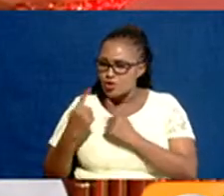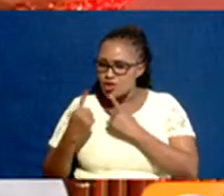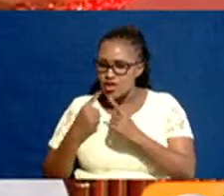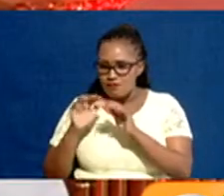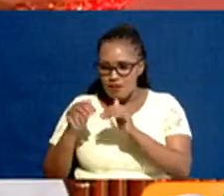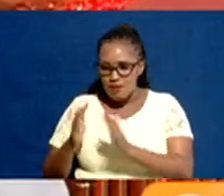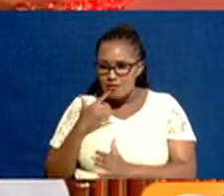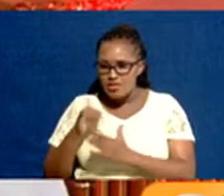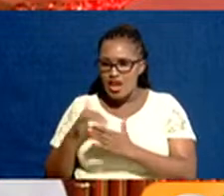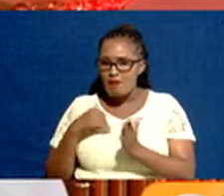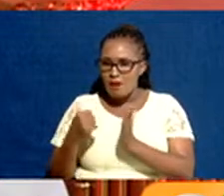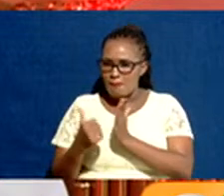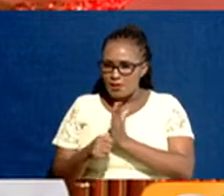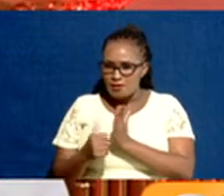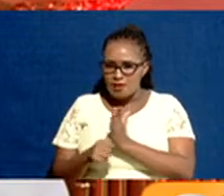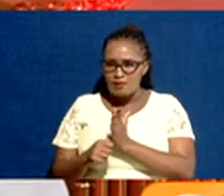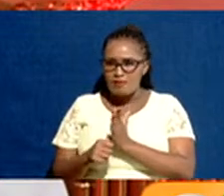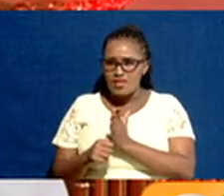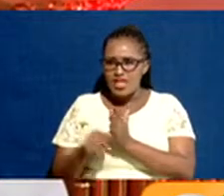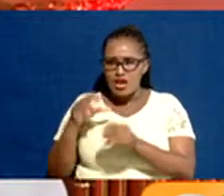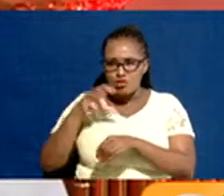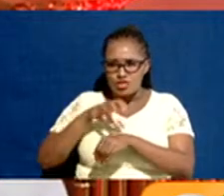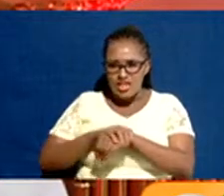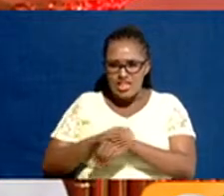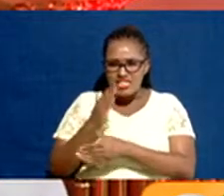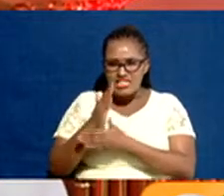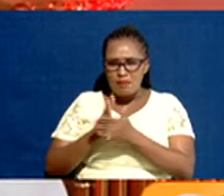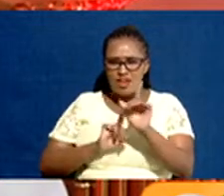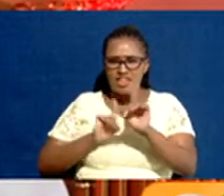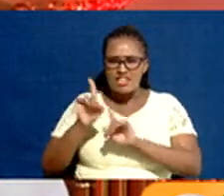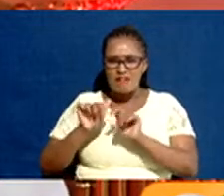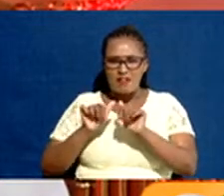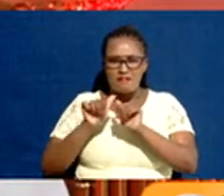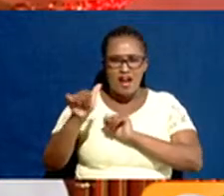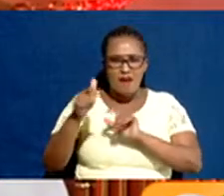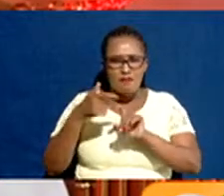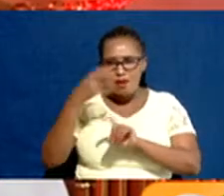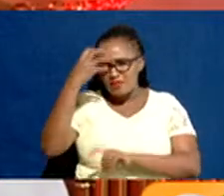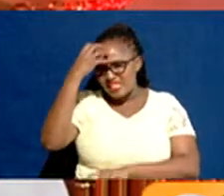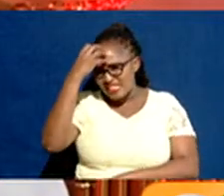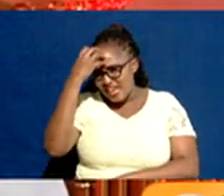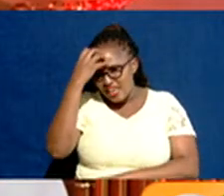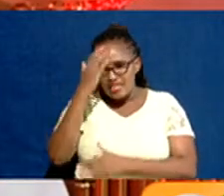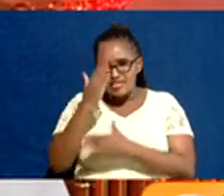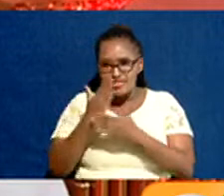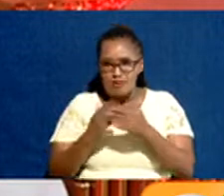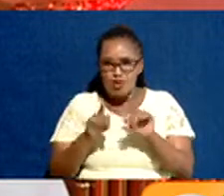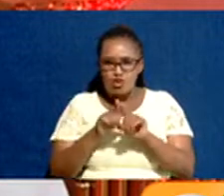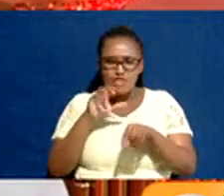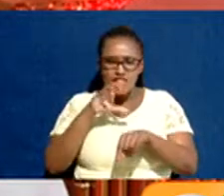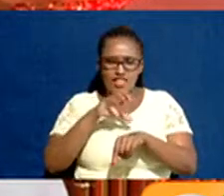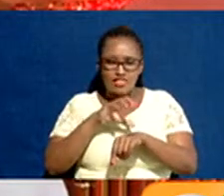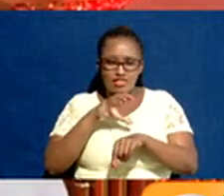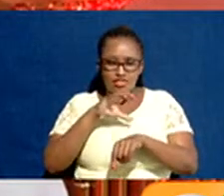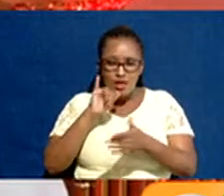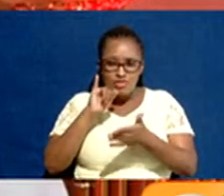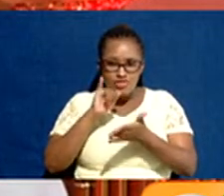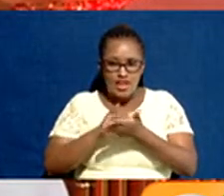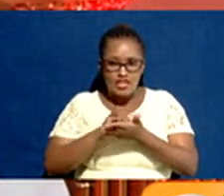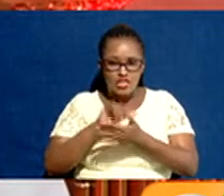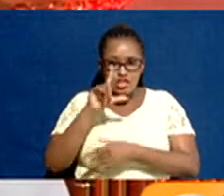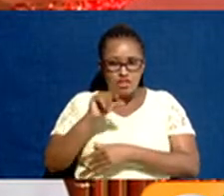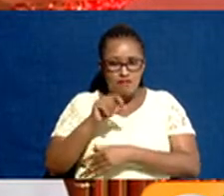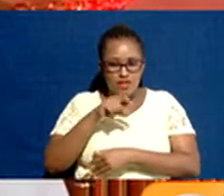the issue of decentralization. Most of them have to travel all the way to Kitale. Yes. And then the fertilizer that they have is the NPK